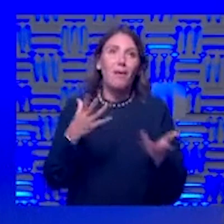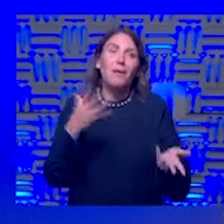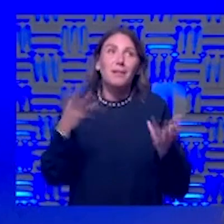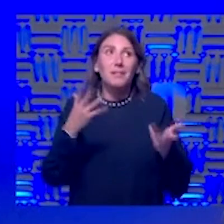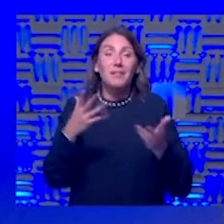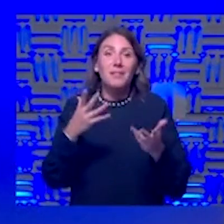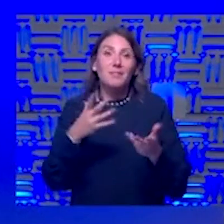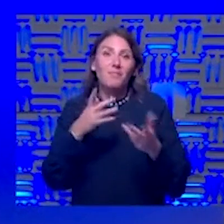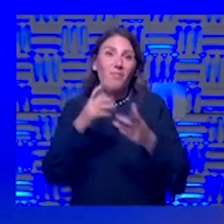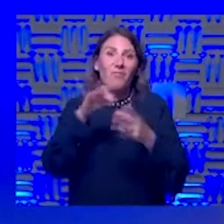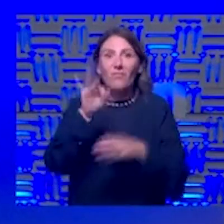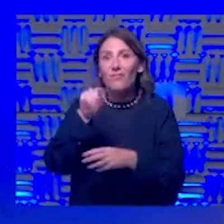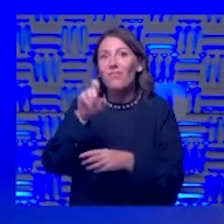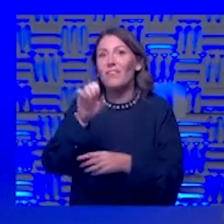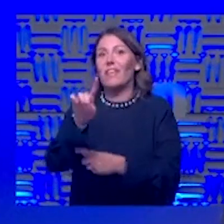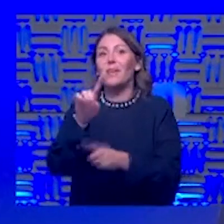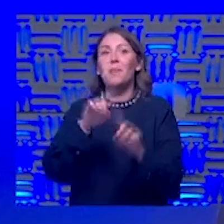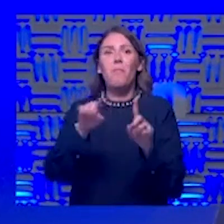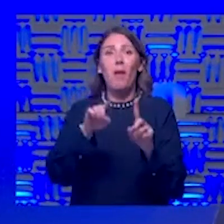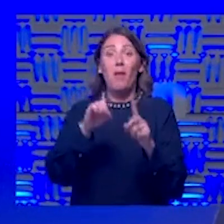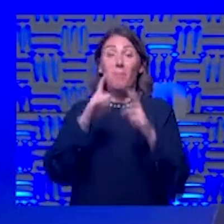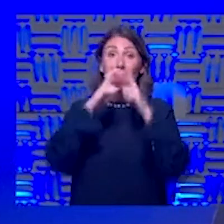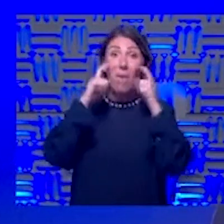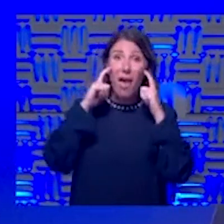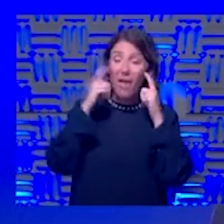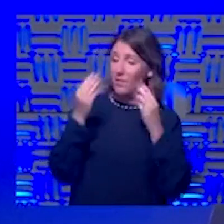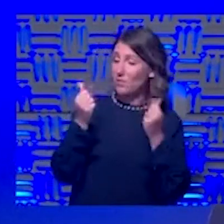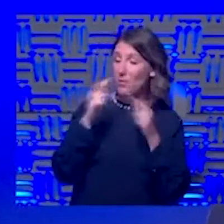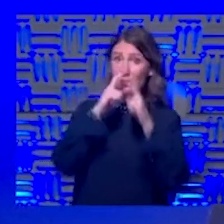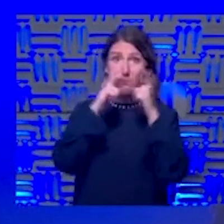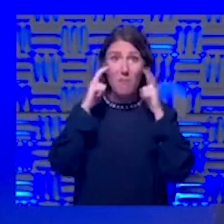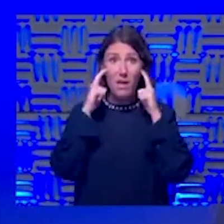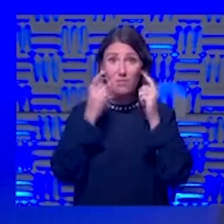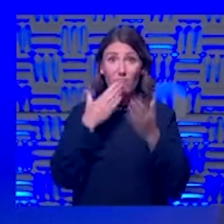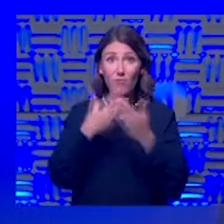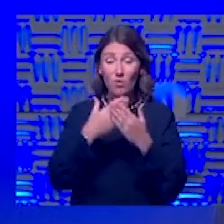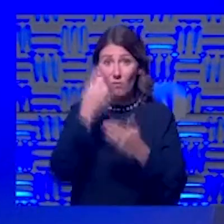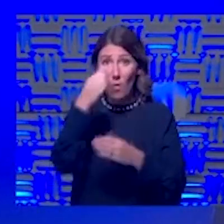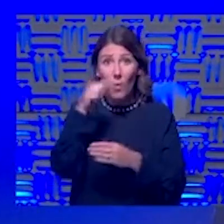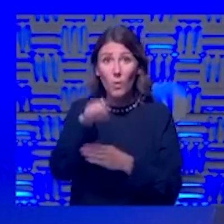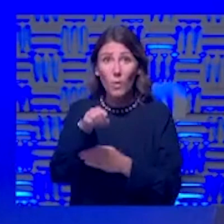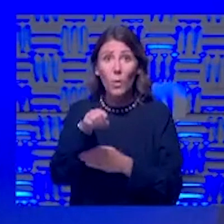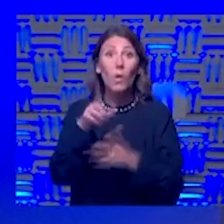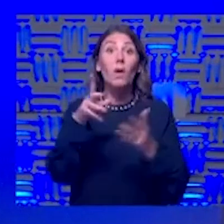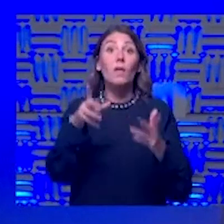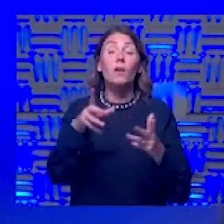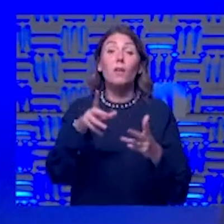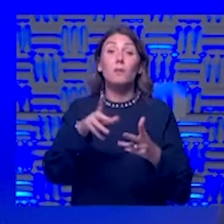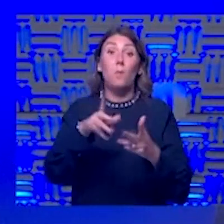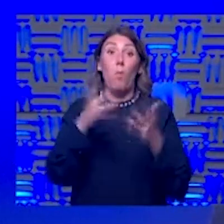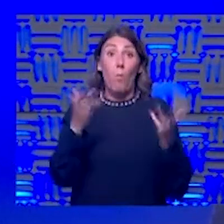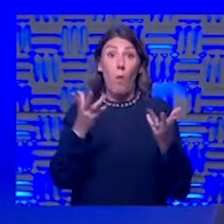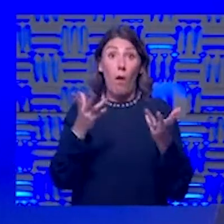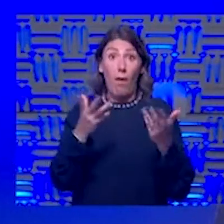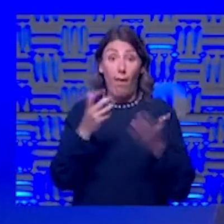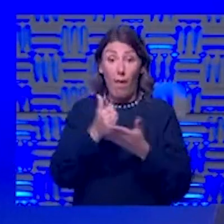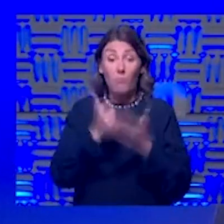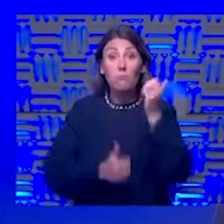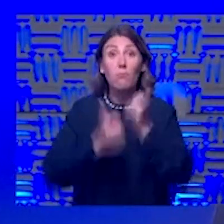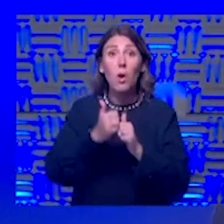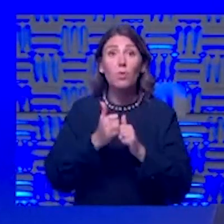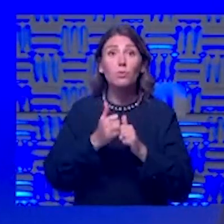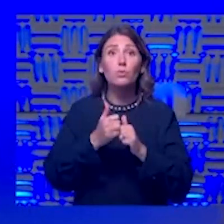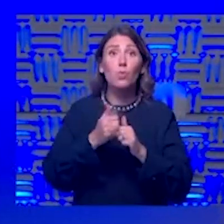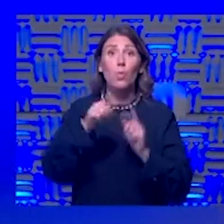cloth masks. We've talked about what they're good for. It's good for helping prevent you express viral particles when you're talking,